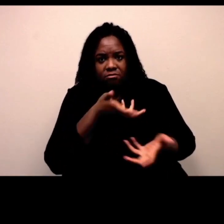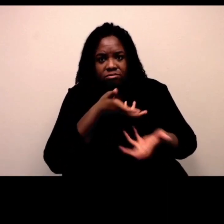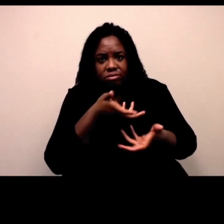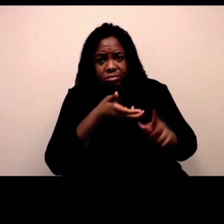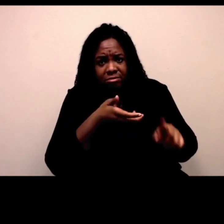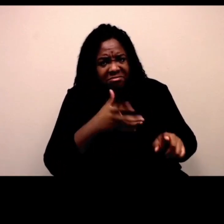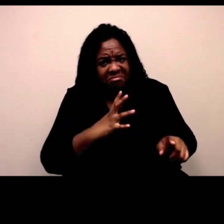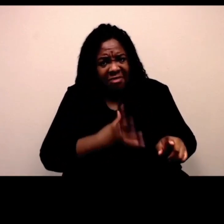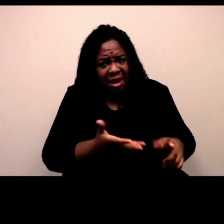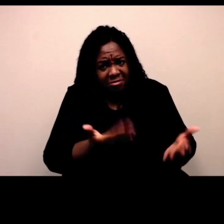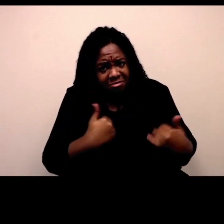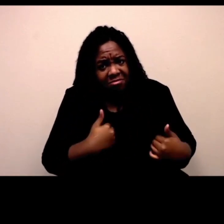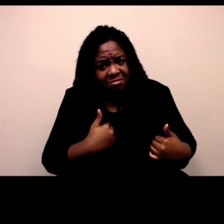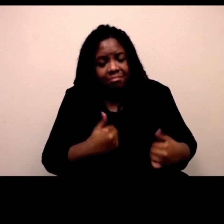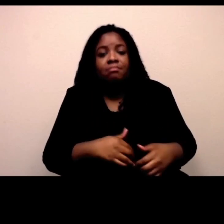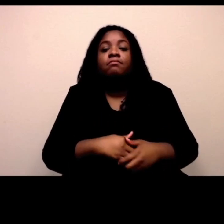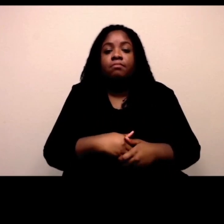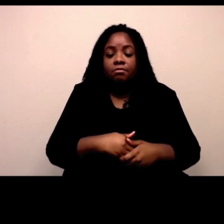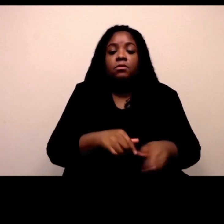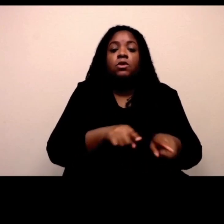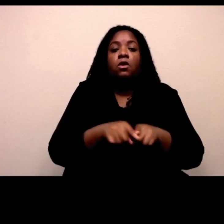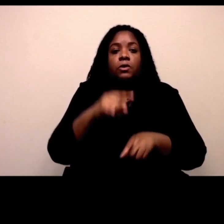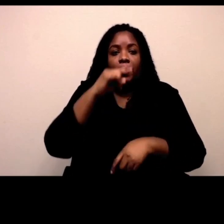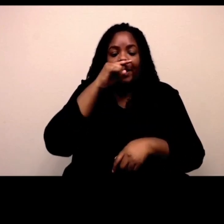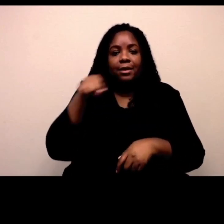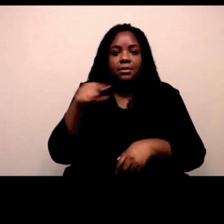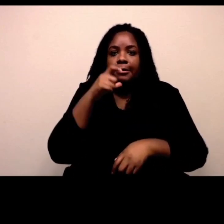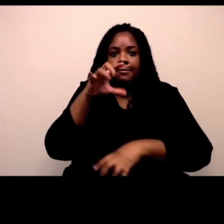then number two, we have kids that aren't used to